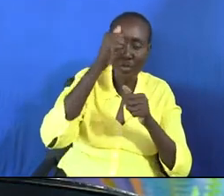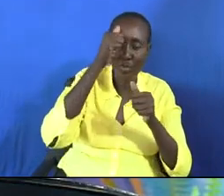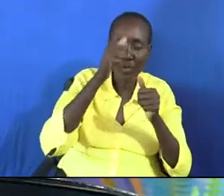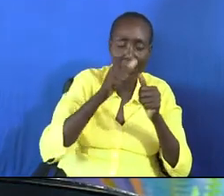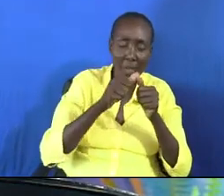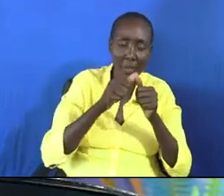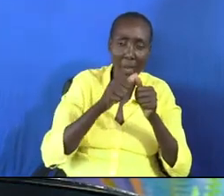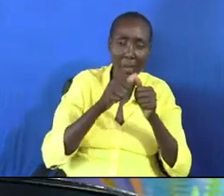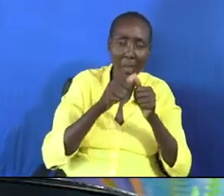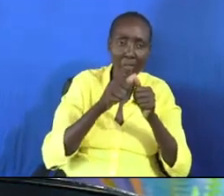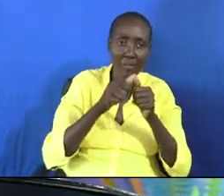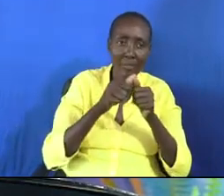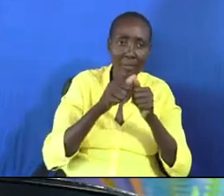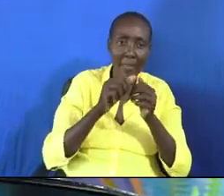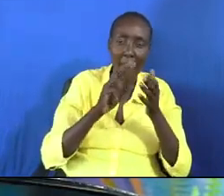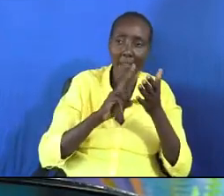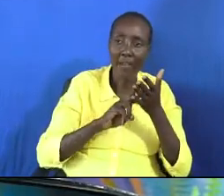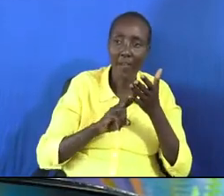which part it is.